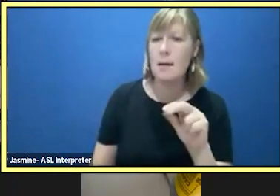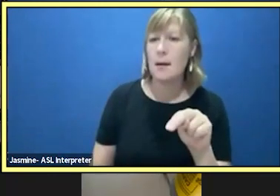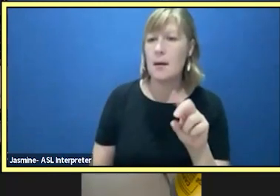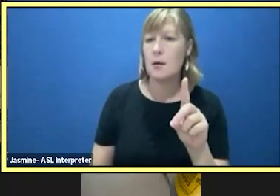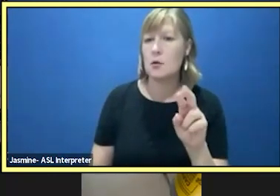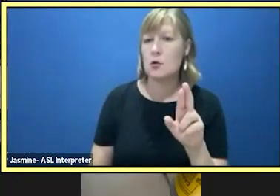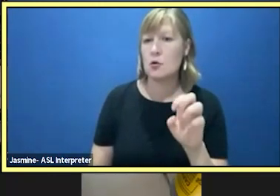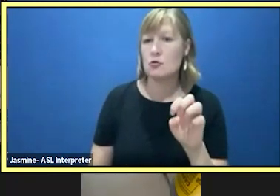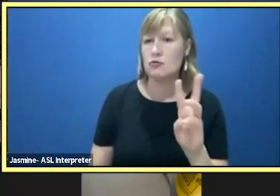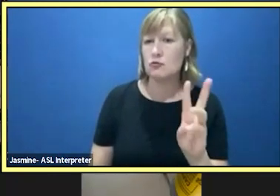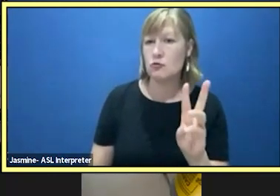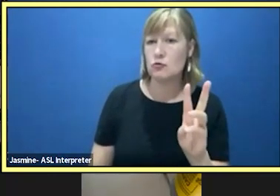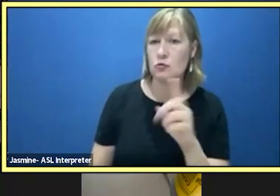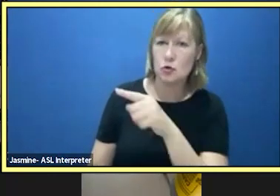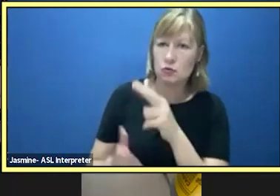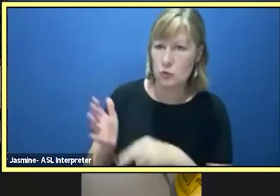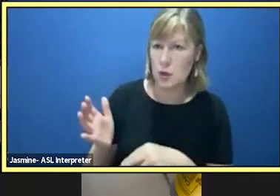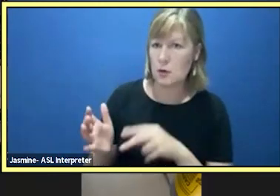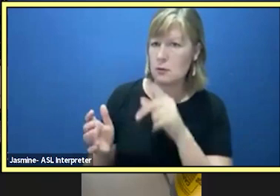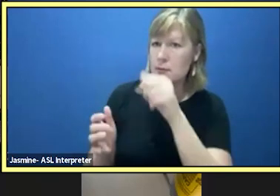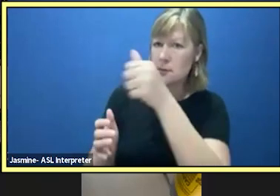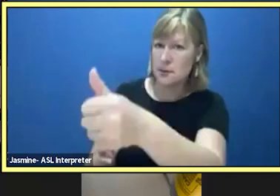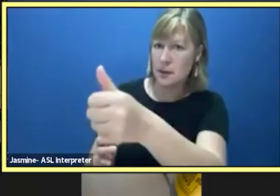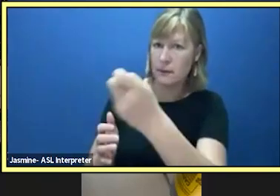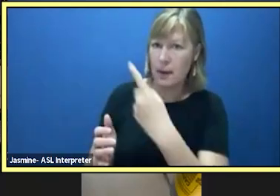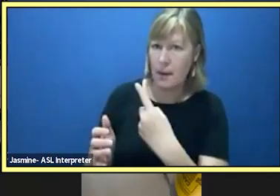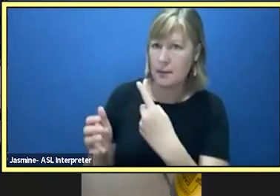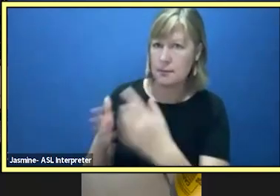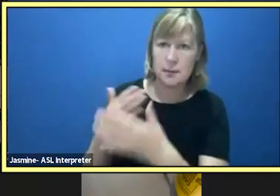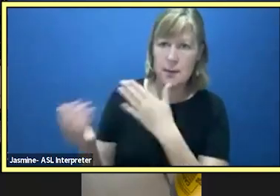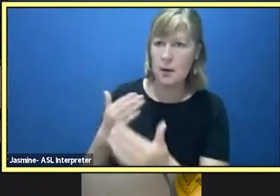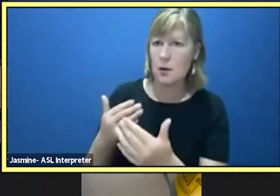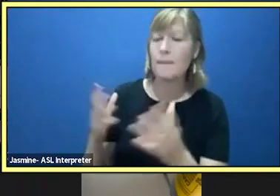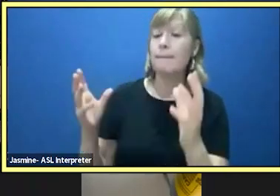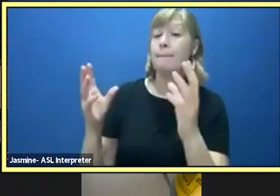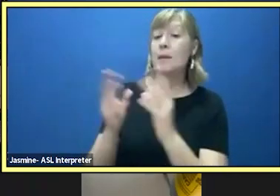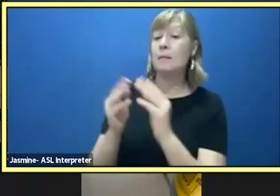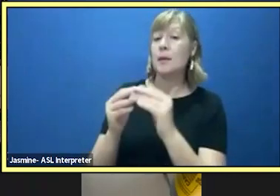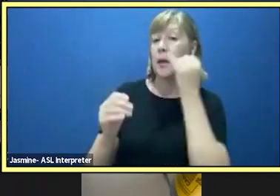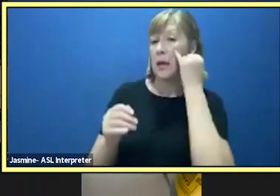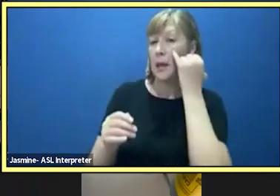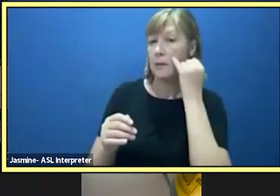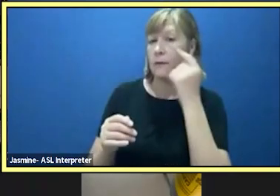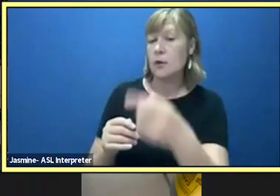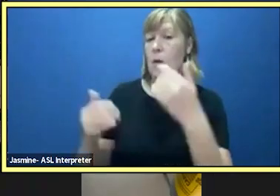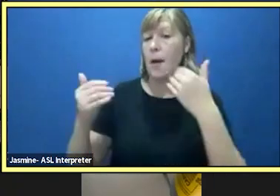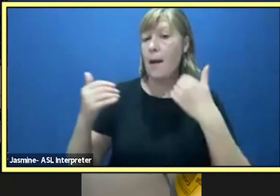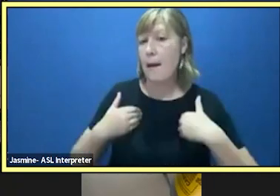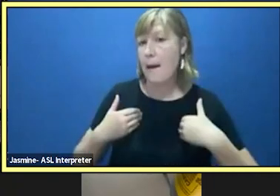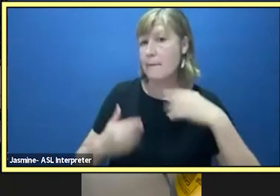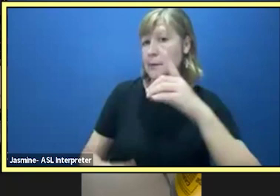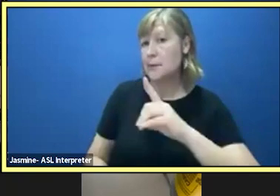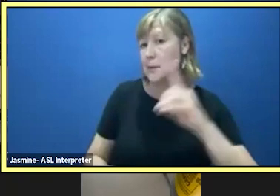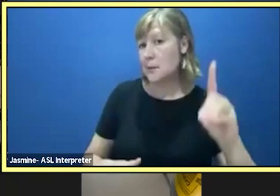But so the meeting is specifically if you're someone who receives DD services or a family member, and there's no